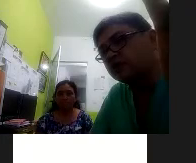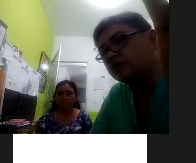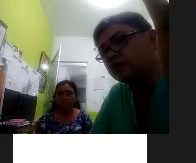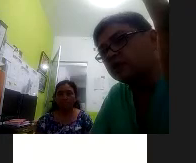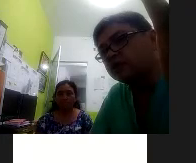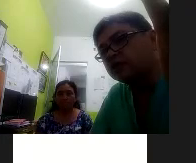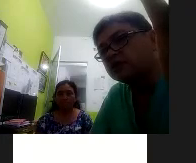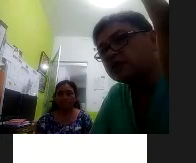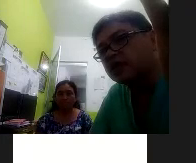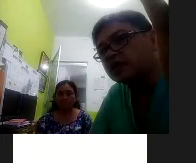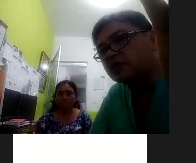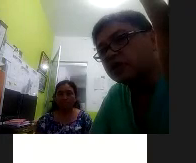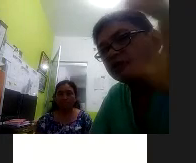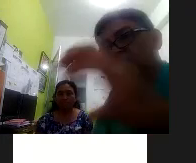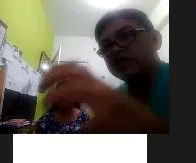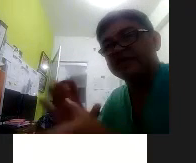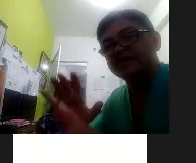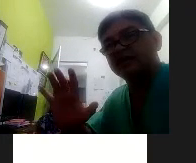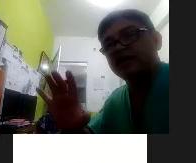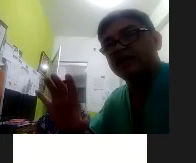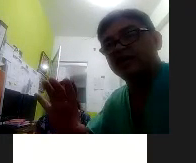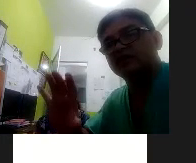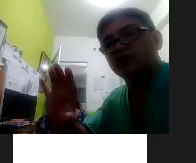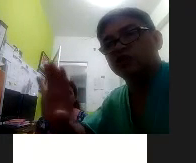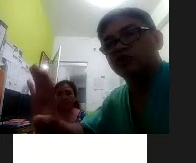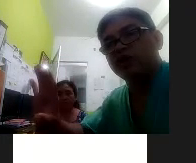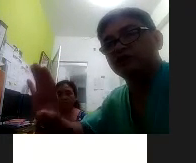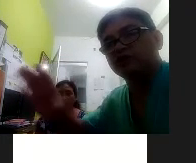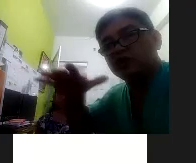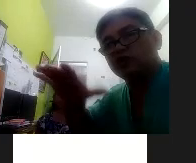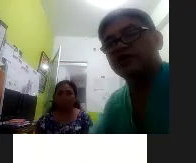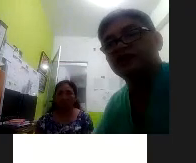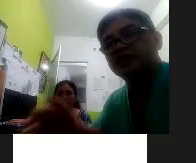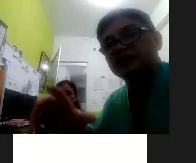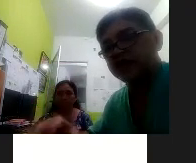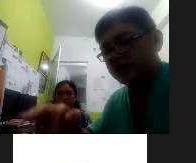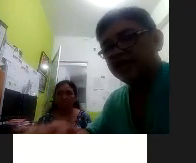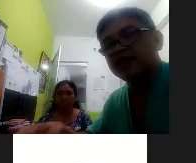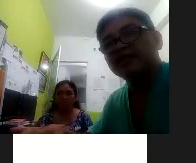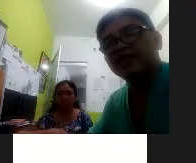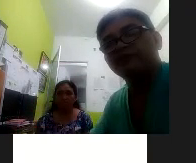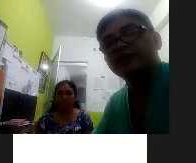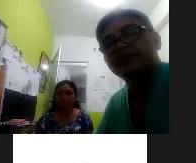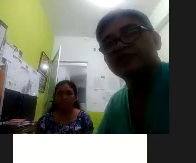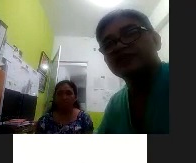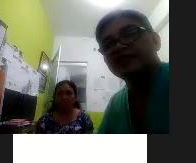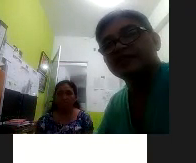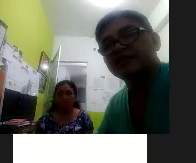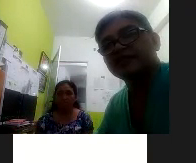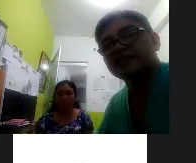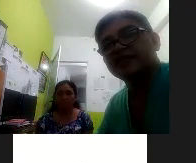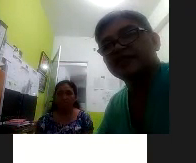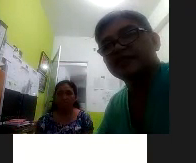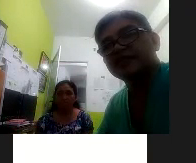In English, it's when the placenta it's not in the right position and it's in the cervix.